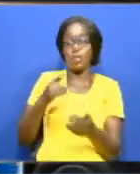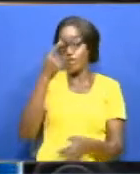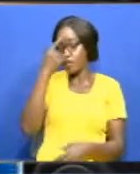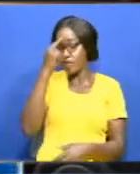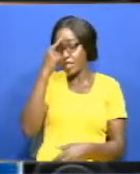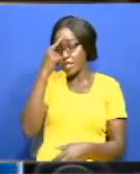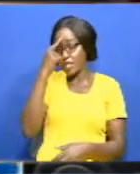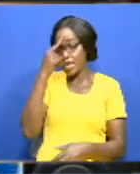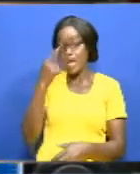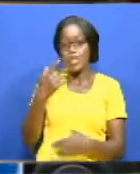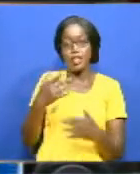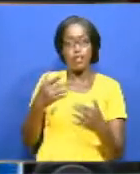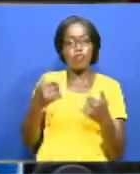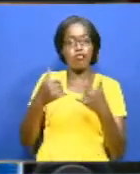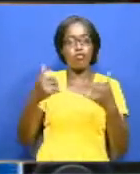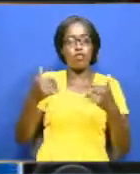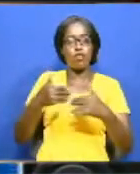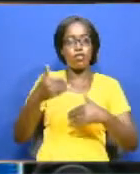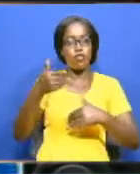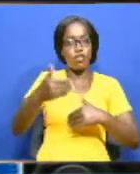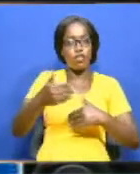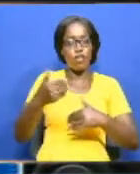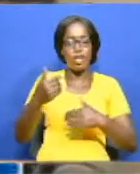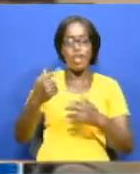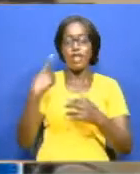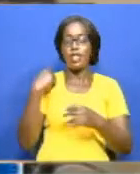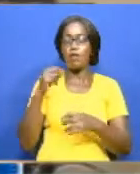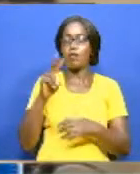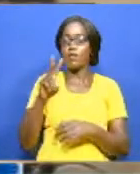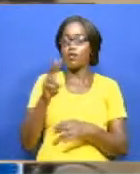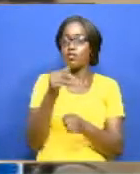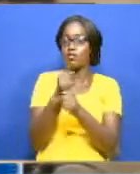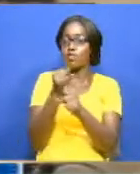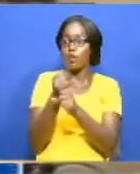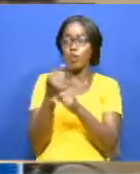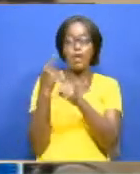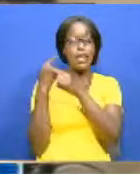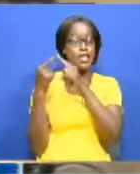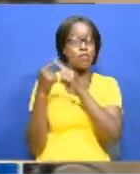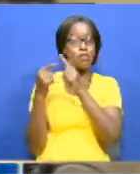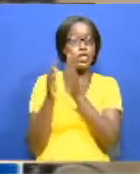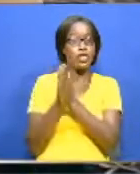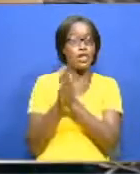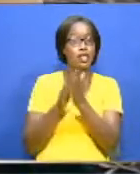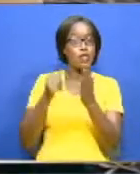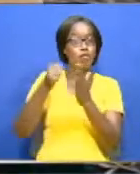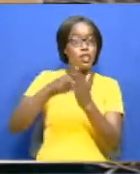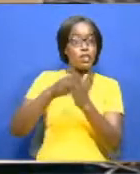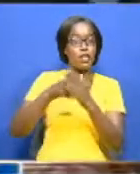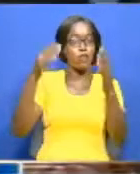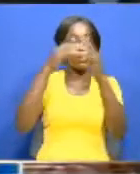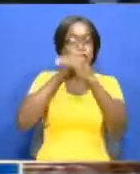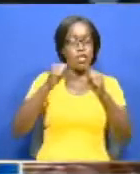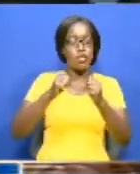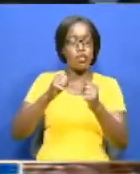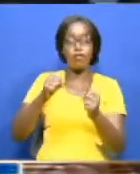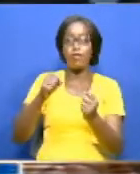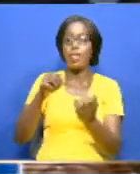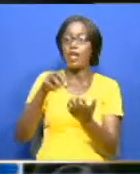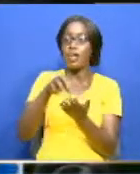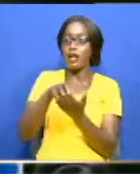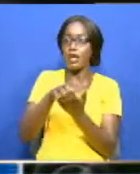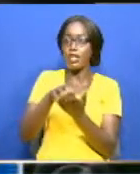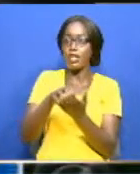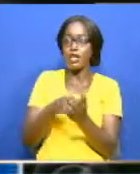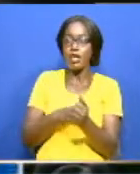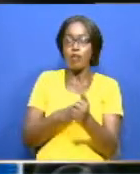the wire-to-wire frontrunner for Biden's number two job. Her experience as a battle-tested presidential candidate, her efforts leading